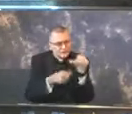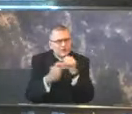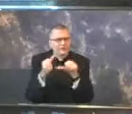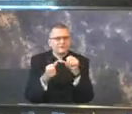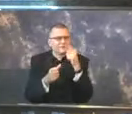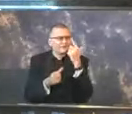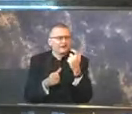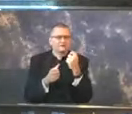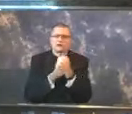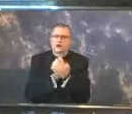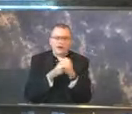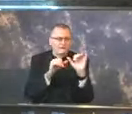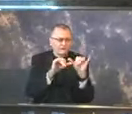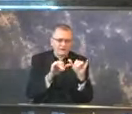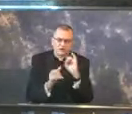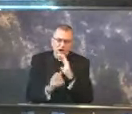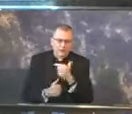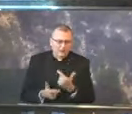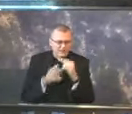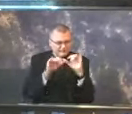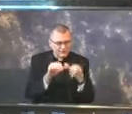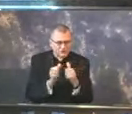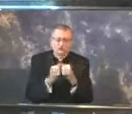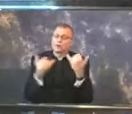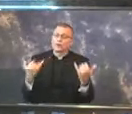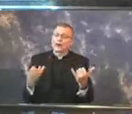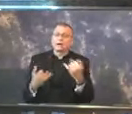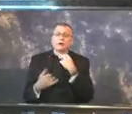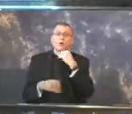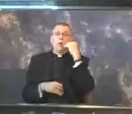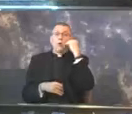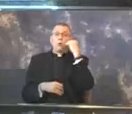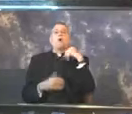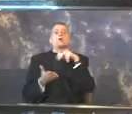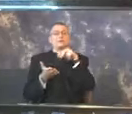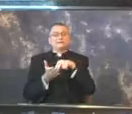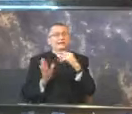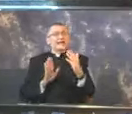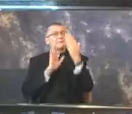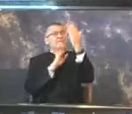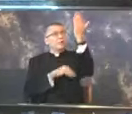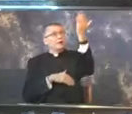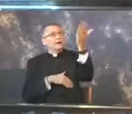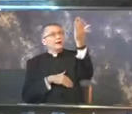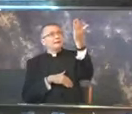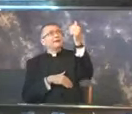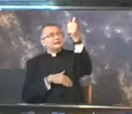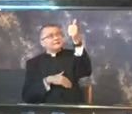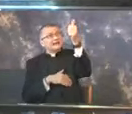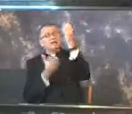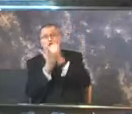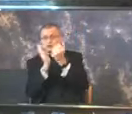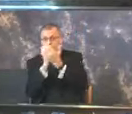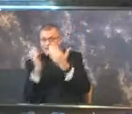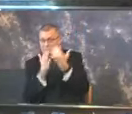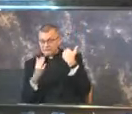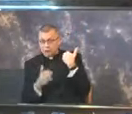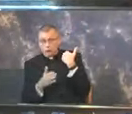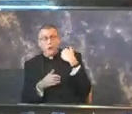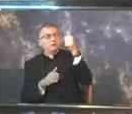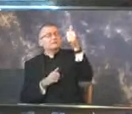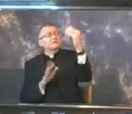by love. So in these holy days, in our homes, let us stand before the crucified one. Look upon the crucified one.